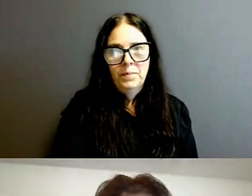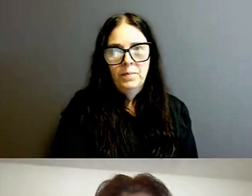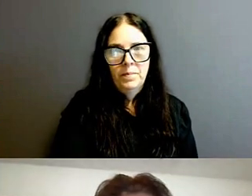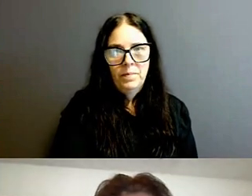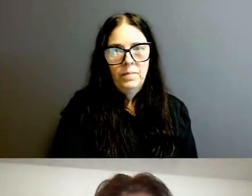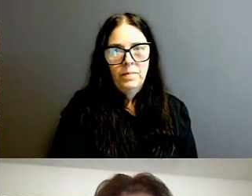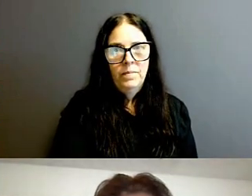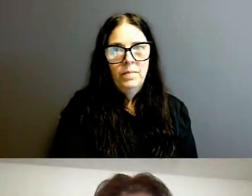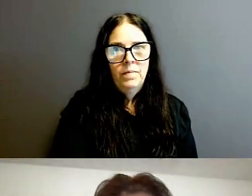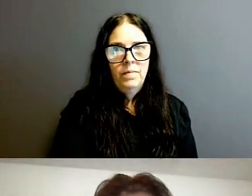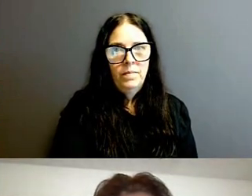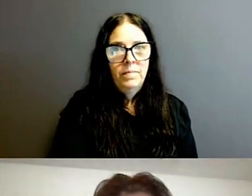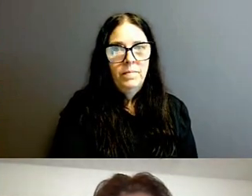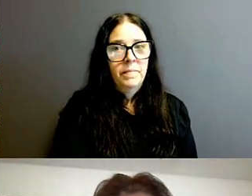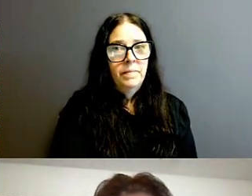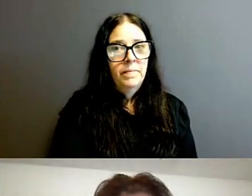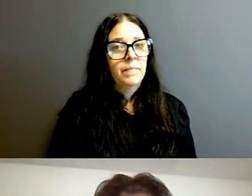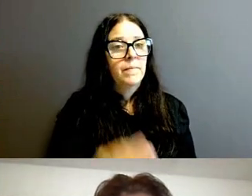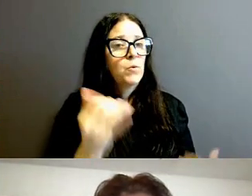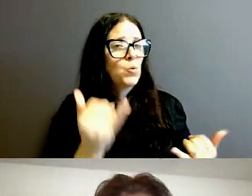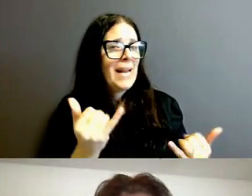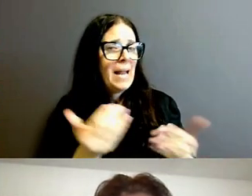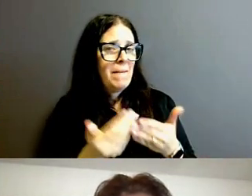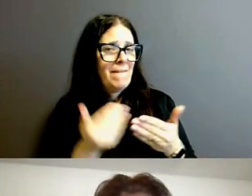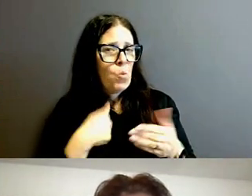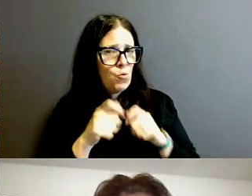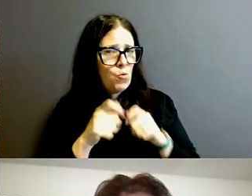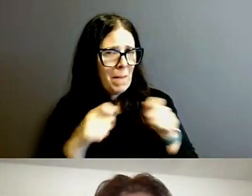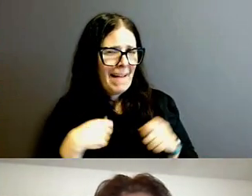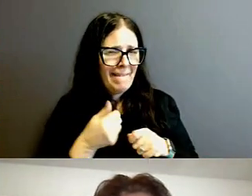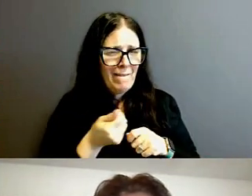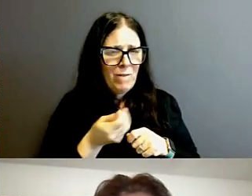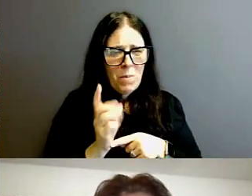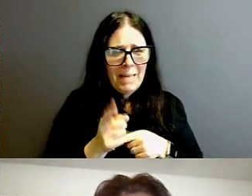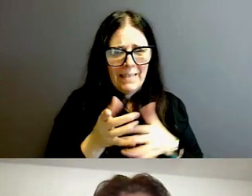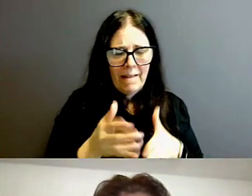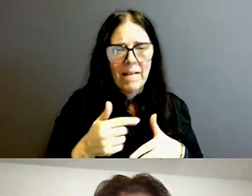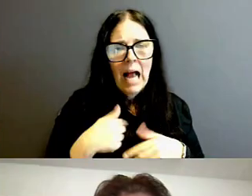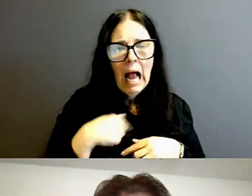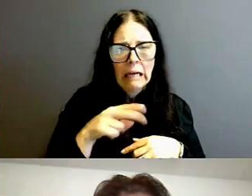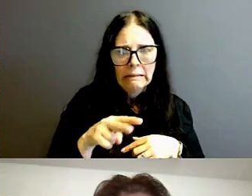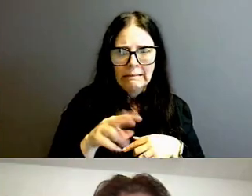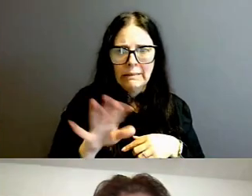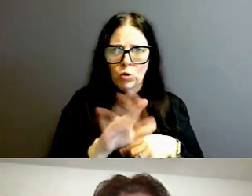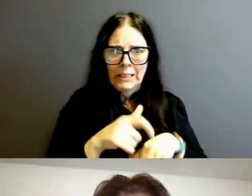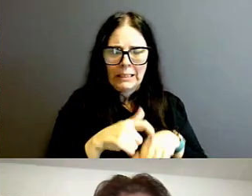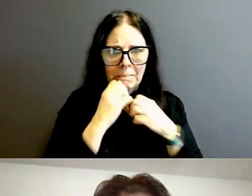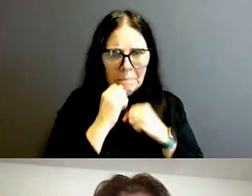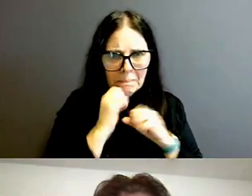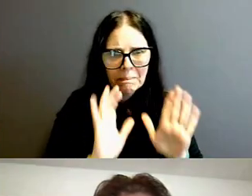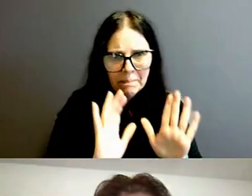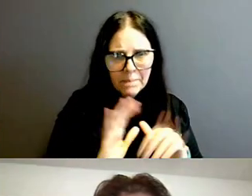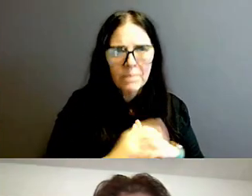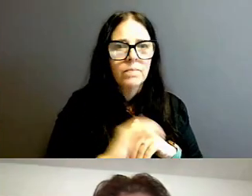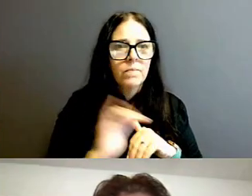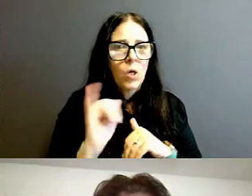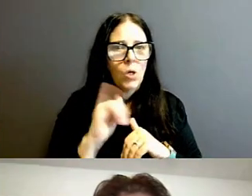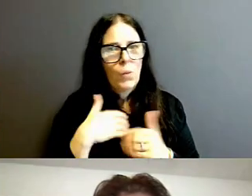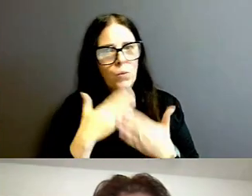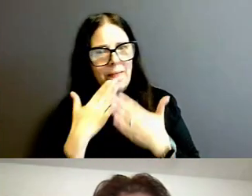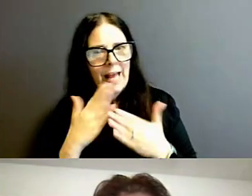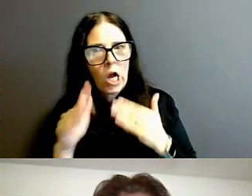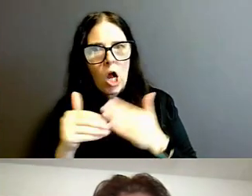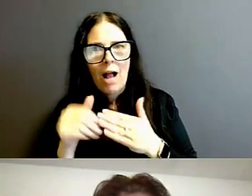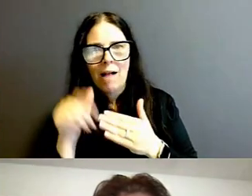Now, before we wrap up for today, we just have a few more minutes, and I really also want to be very mindful of your time. And I really appreciate all the feedback